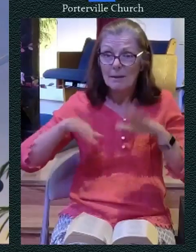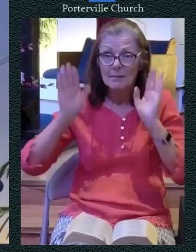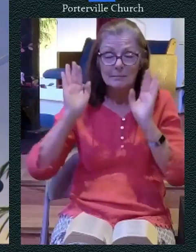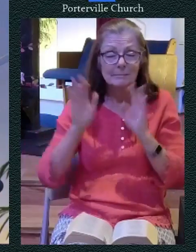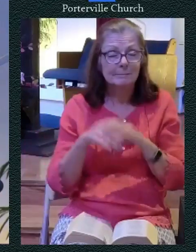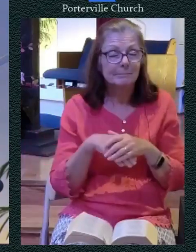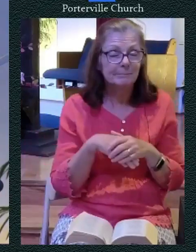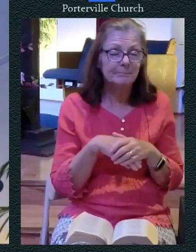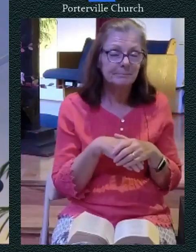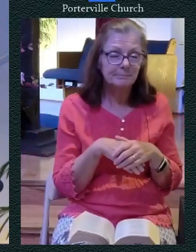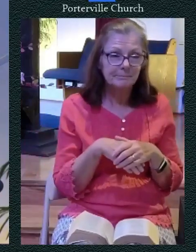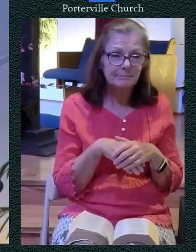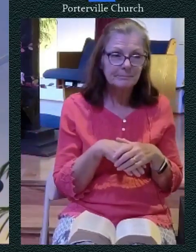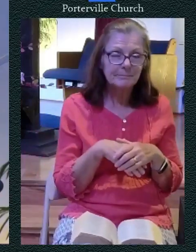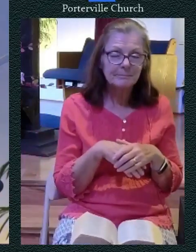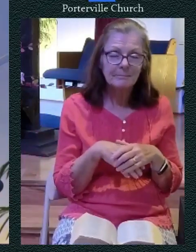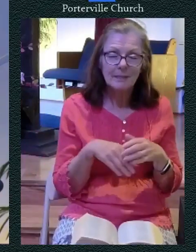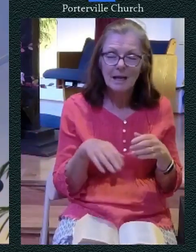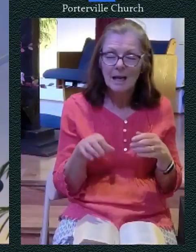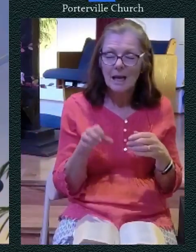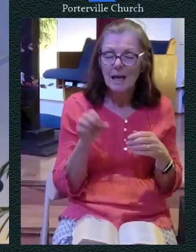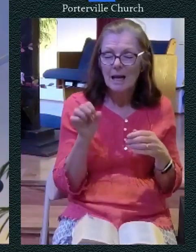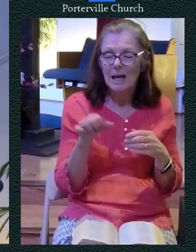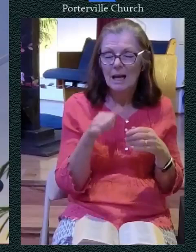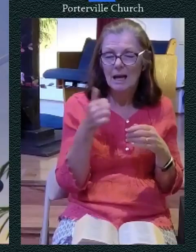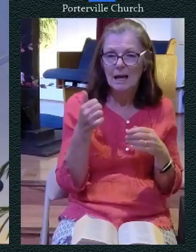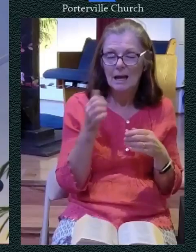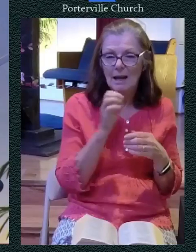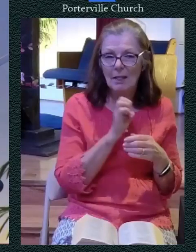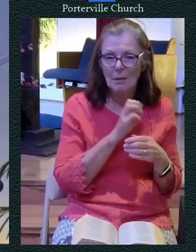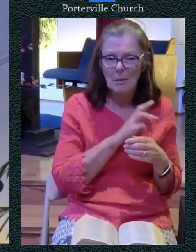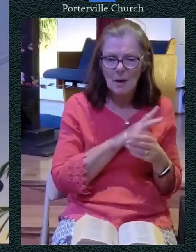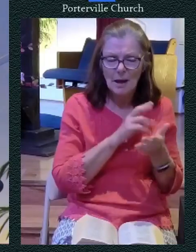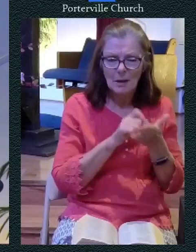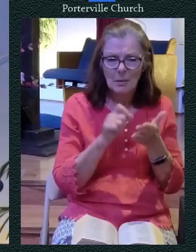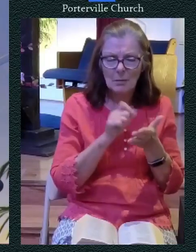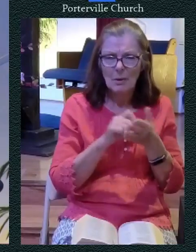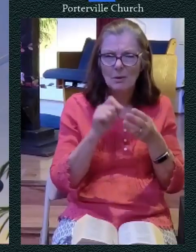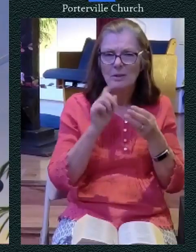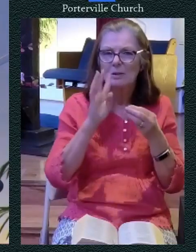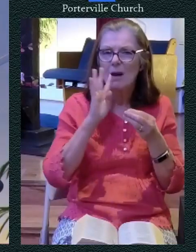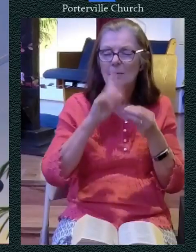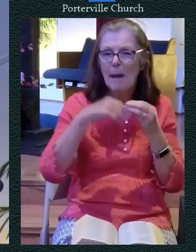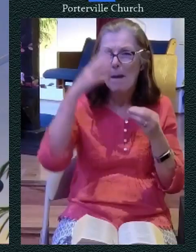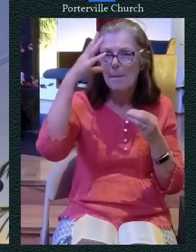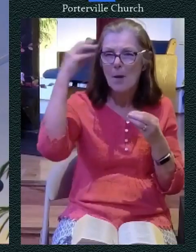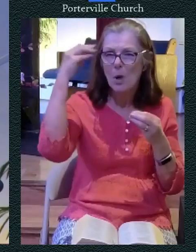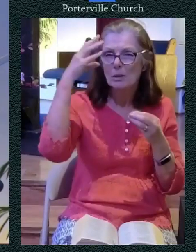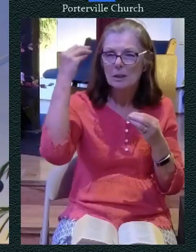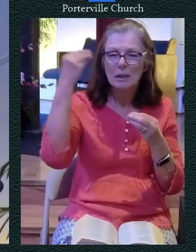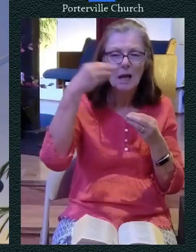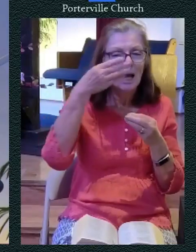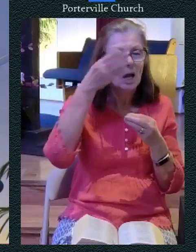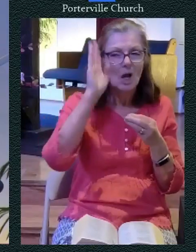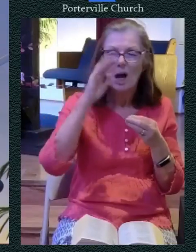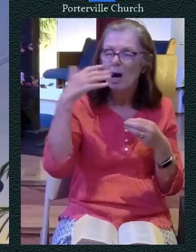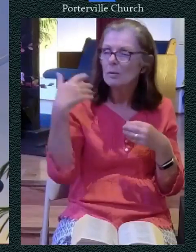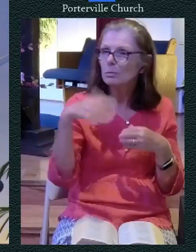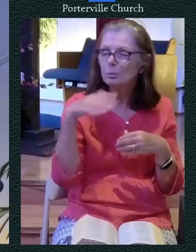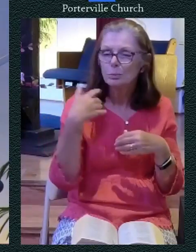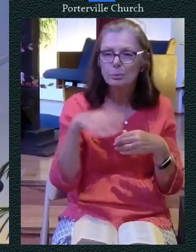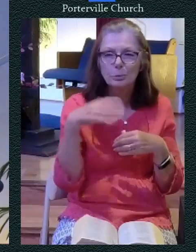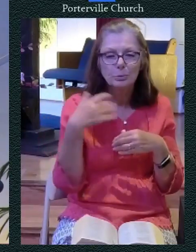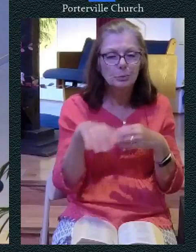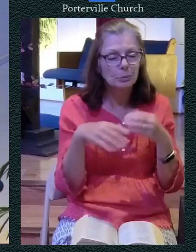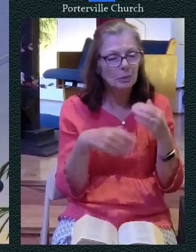book Patriarchs and Prophets by the author Ellen White. She talks about Moses and how God chastened him to mature